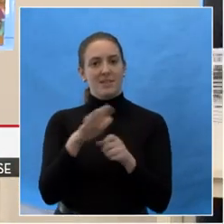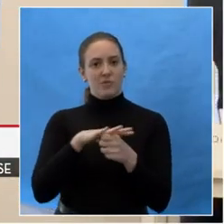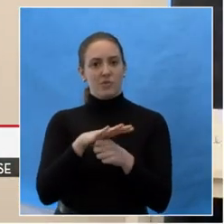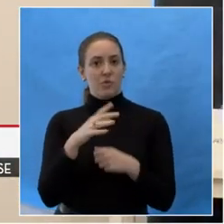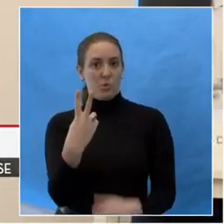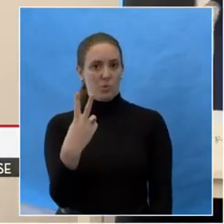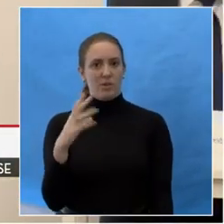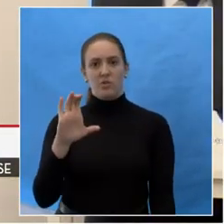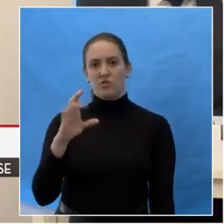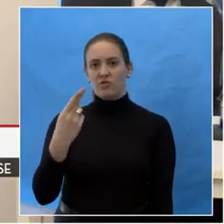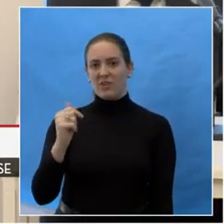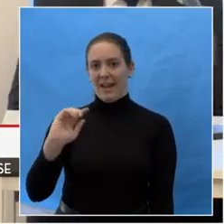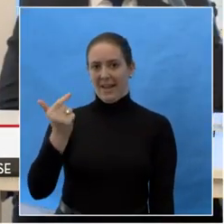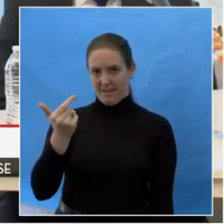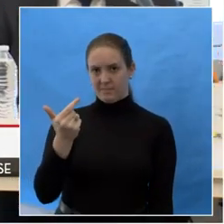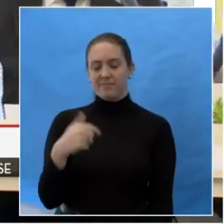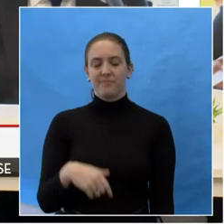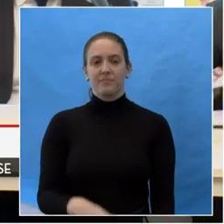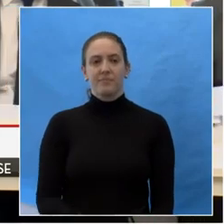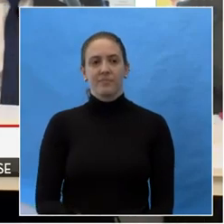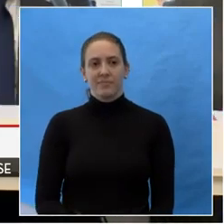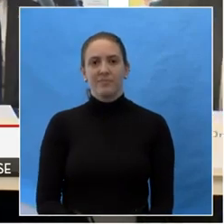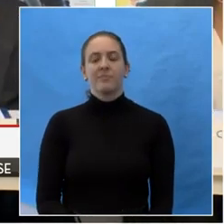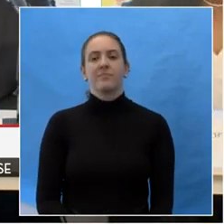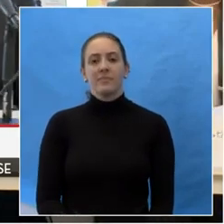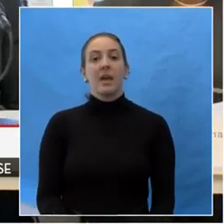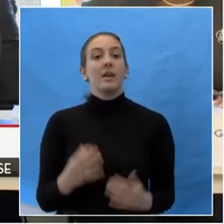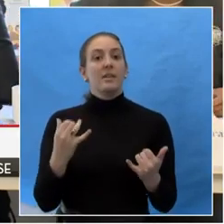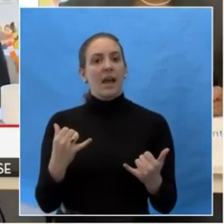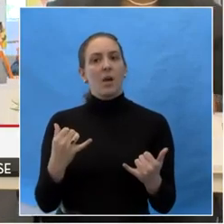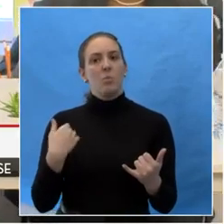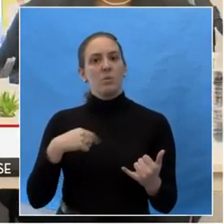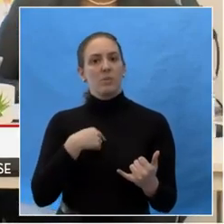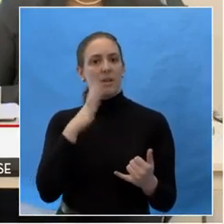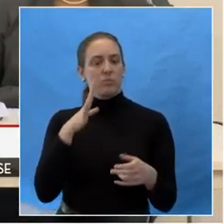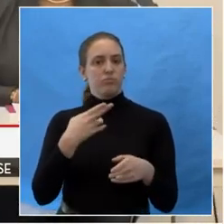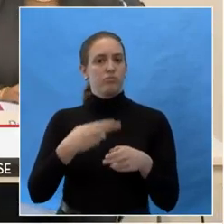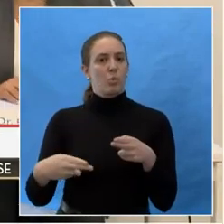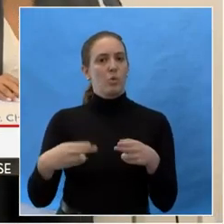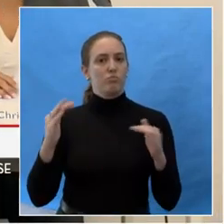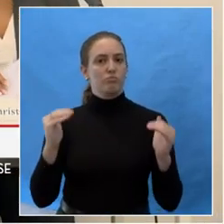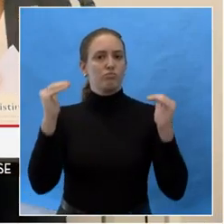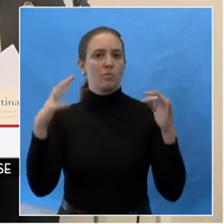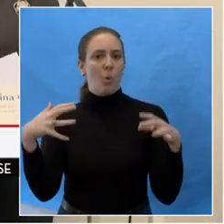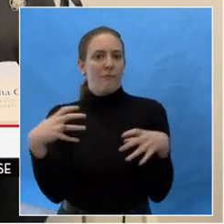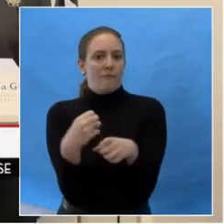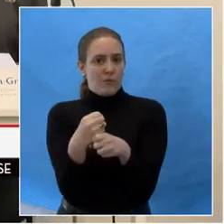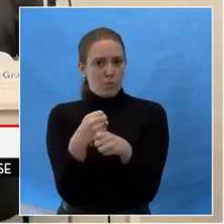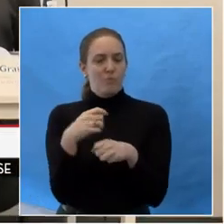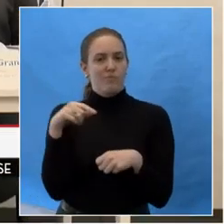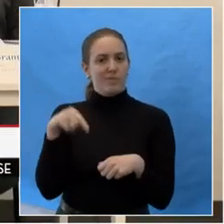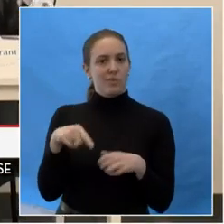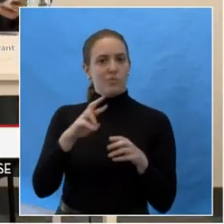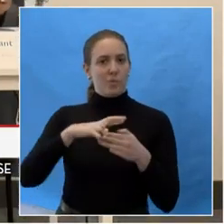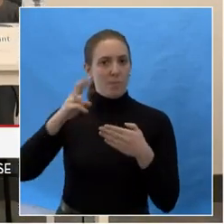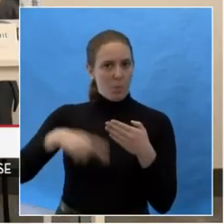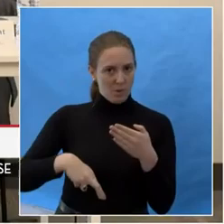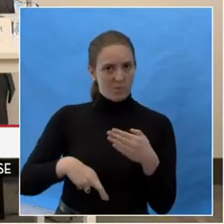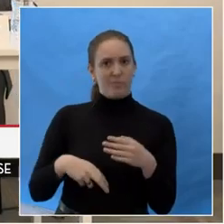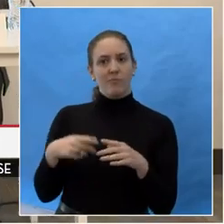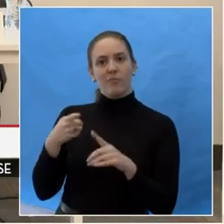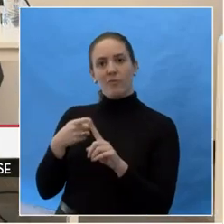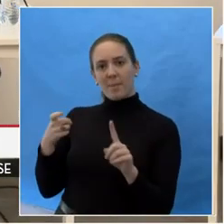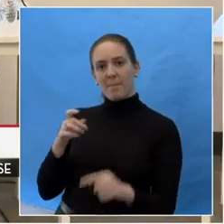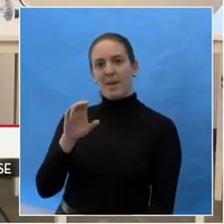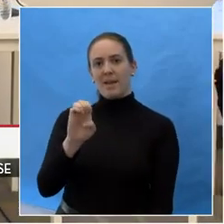panel discussion, we're going to hear an overview of the report from Elizabeth Ross, Assistant Superintendent for Teaching and Learning